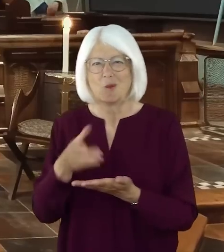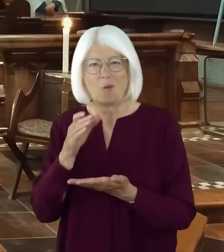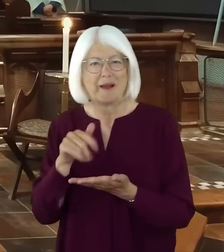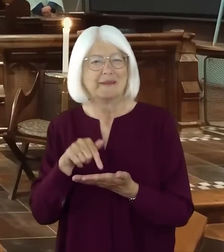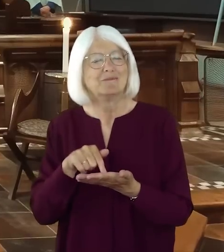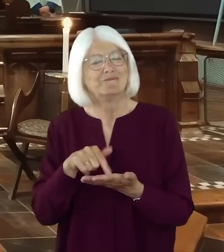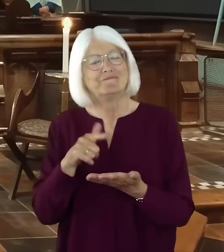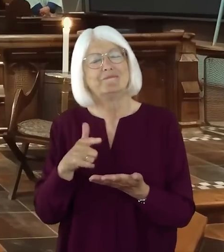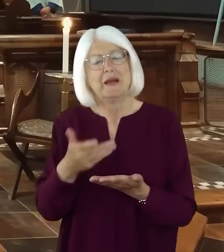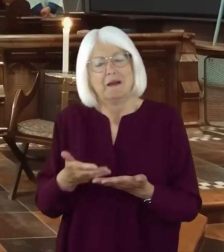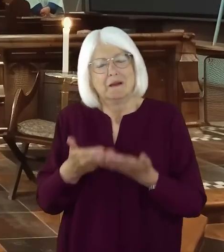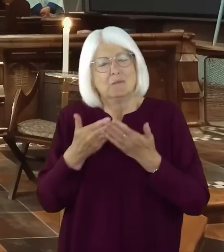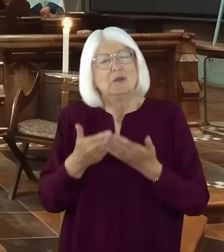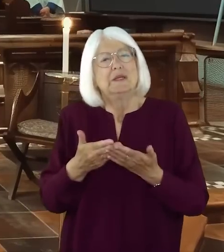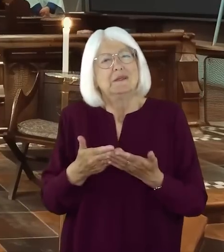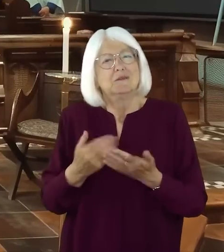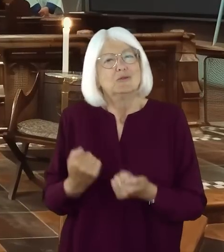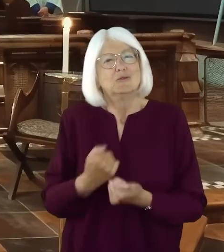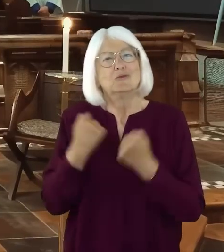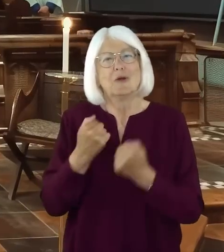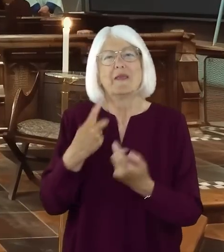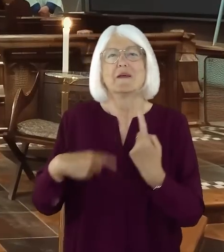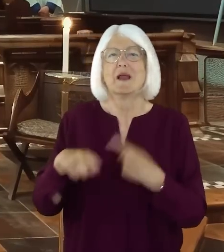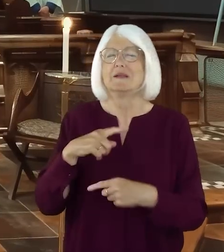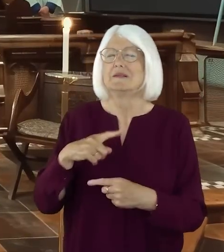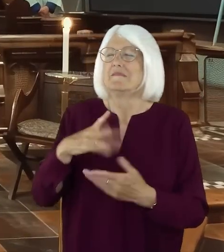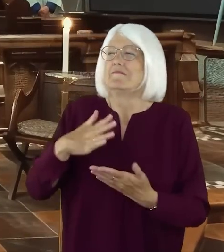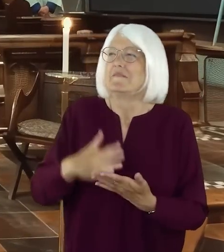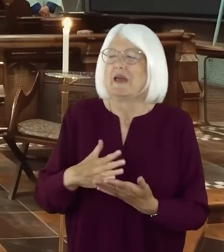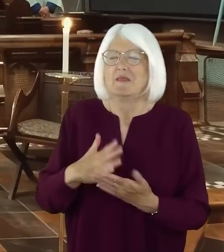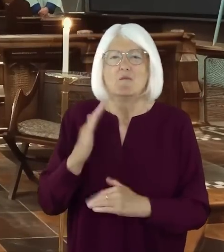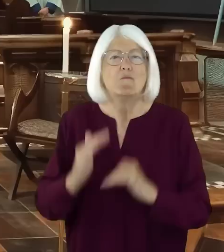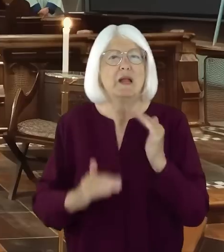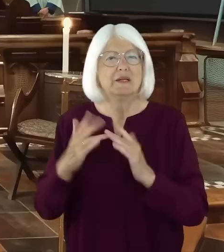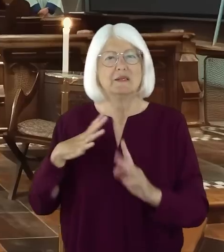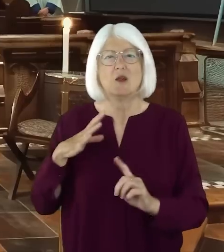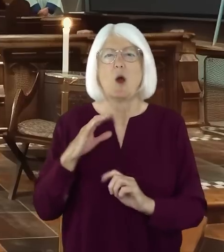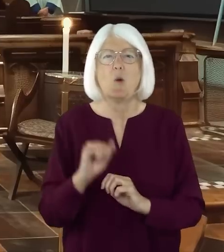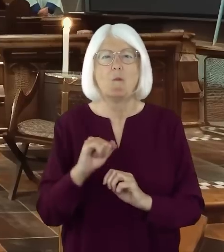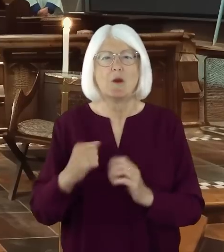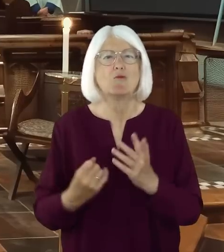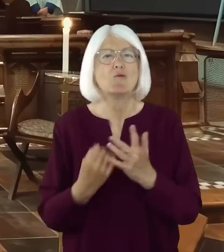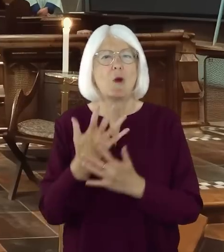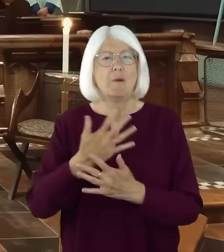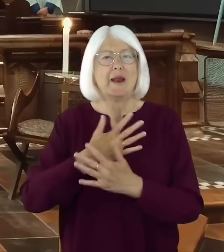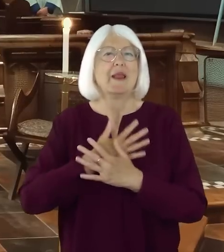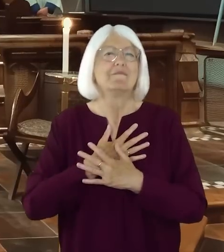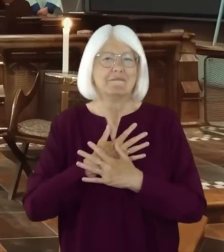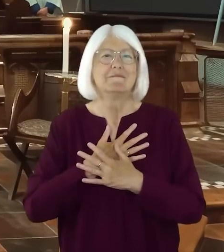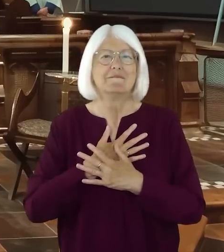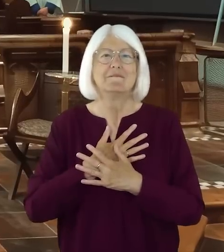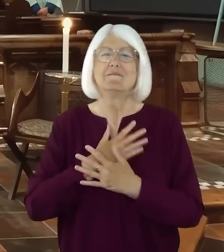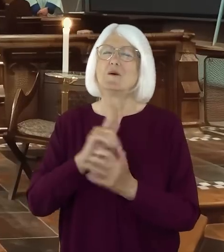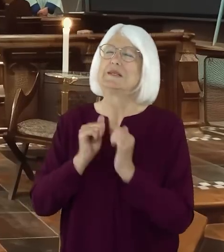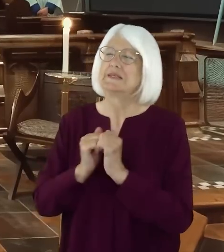communion strengthen us in faith, build us up in hope, and make us grow in love, for the sake of Jesus